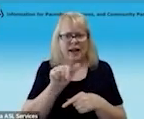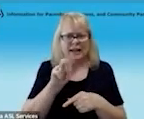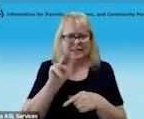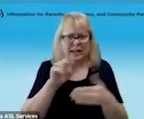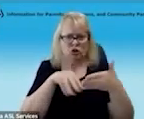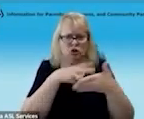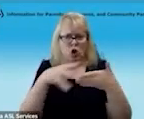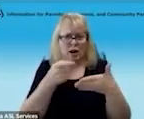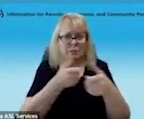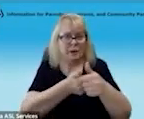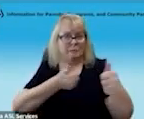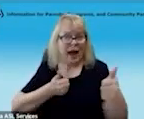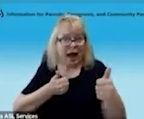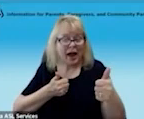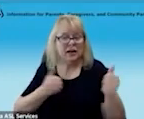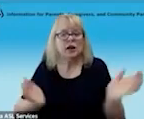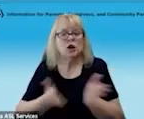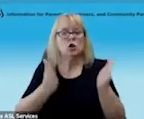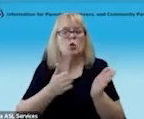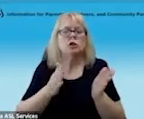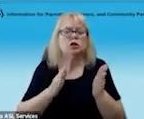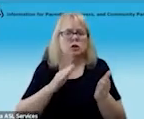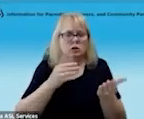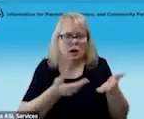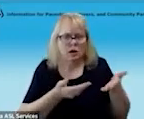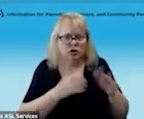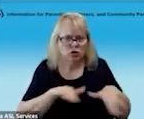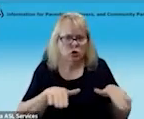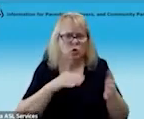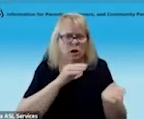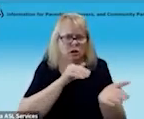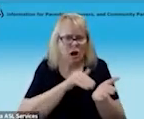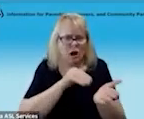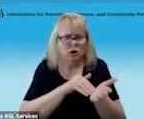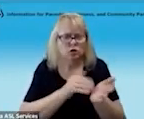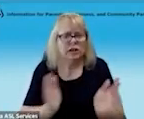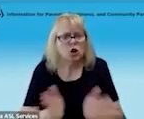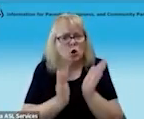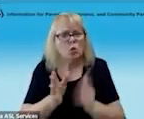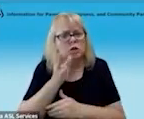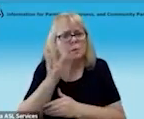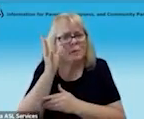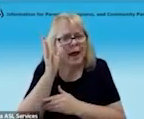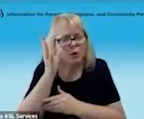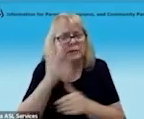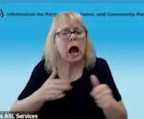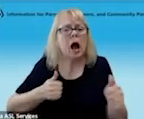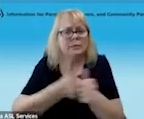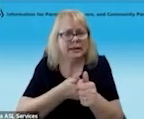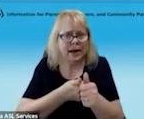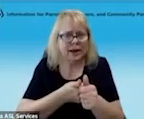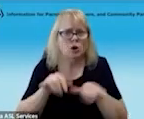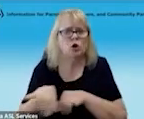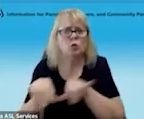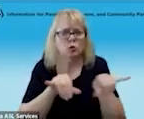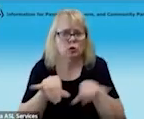a flu vaccine, at the same time. We know that some children have fallen behind on their routine childhood vaccines during the COVID-19 pandemic. So we're